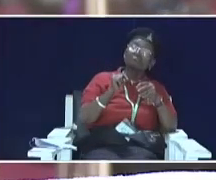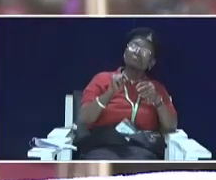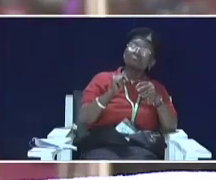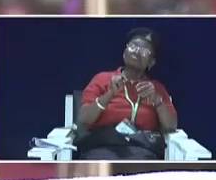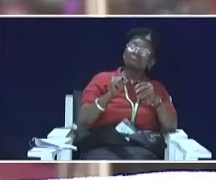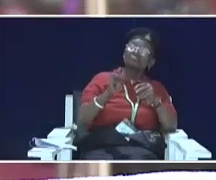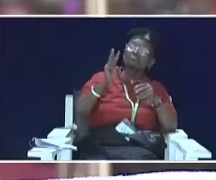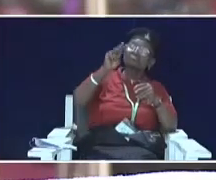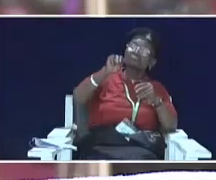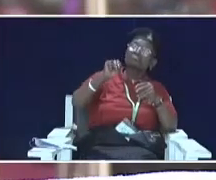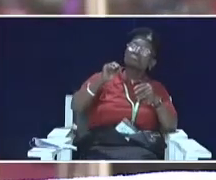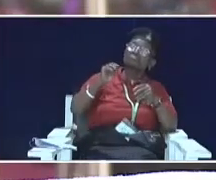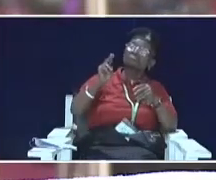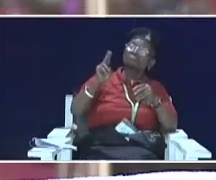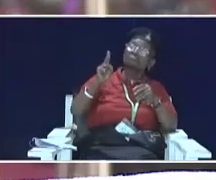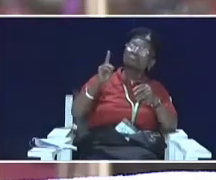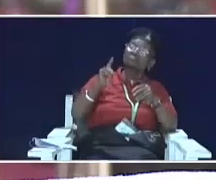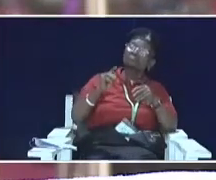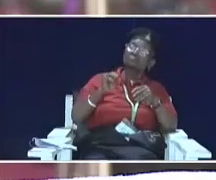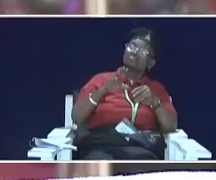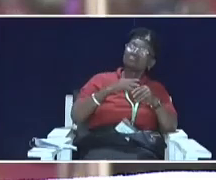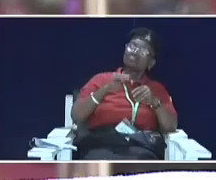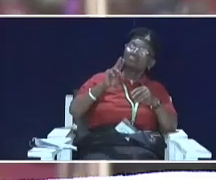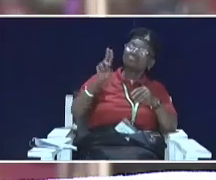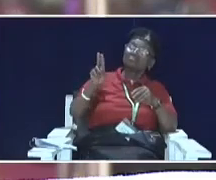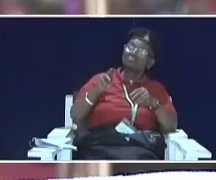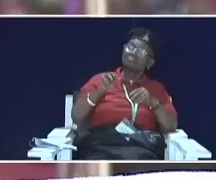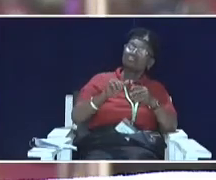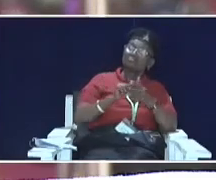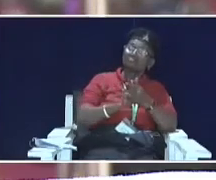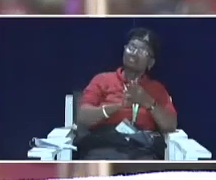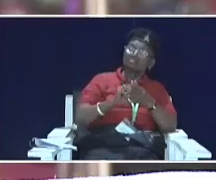and used that mud to anoint